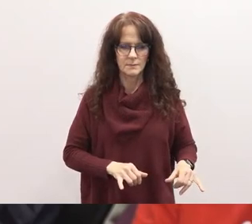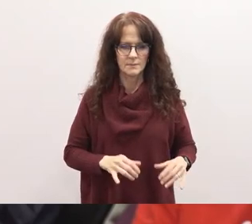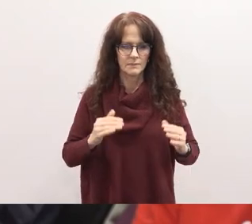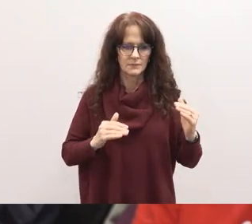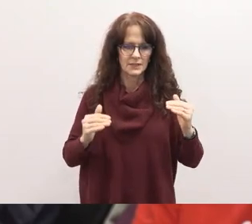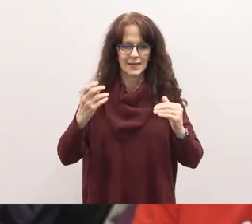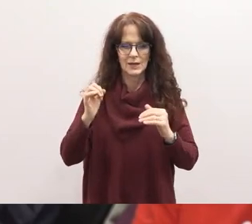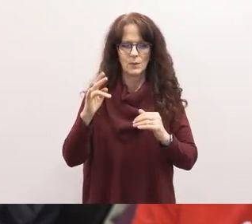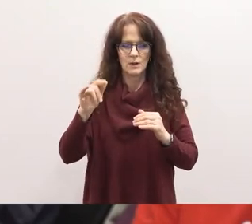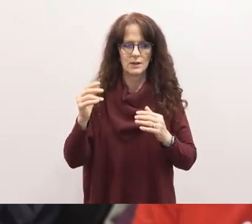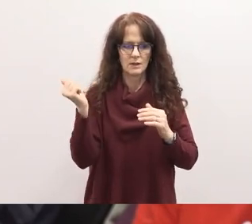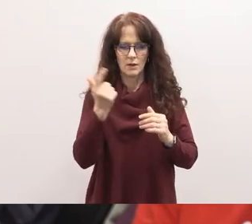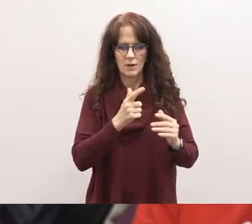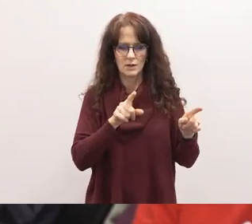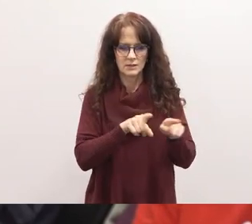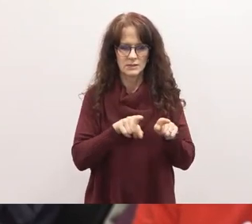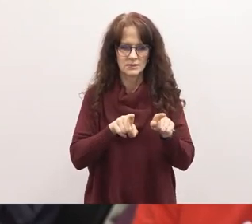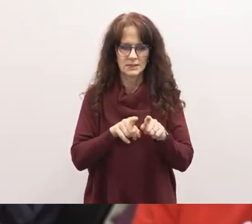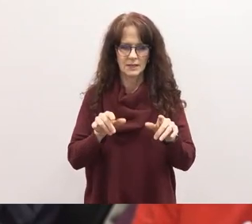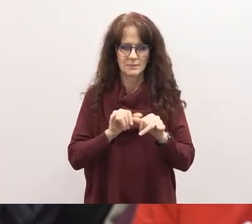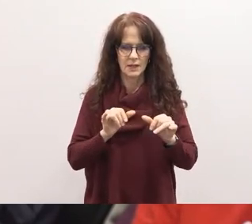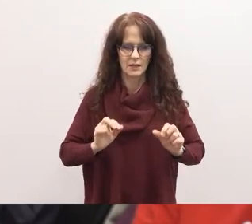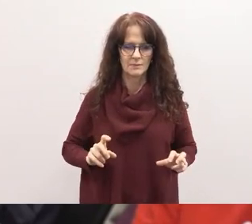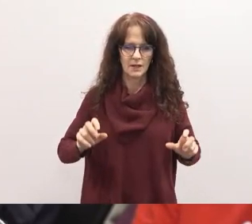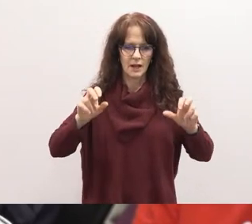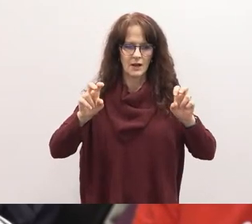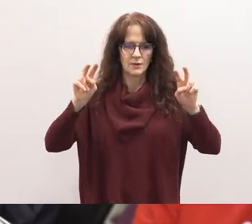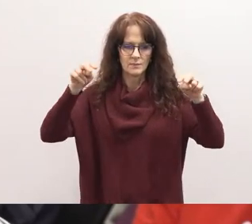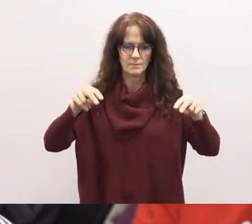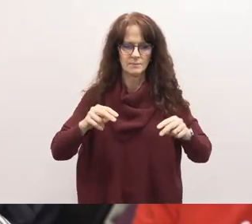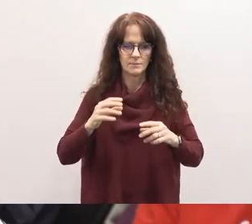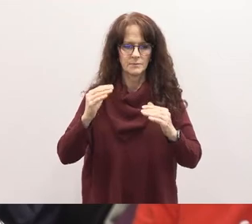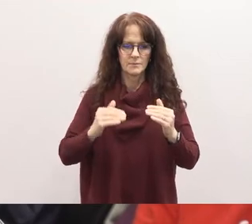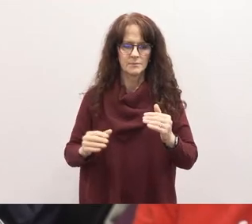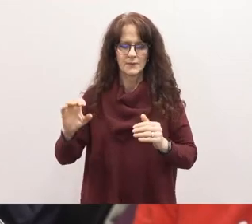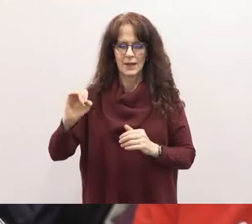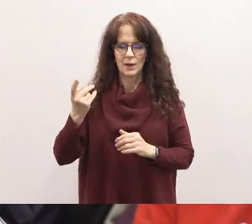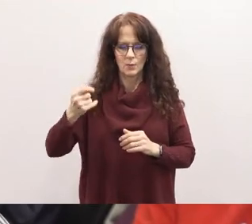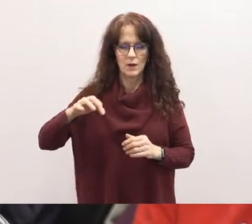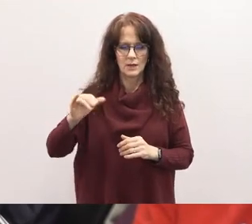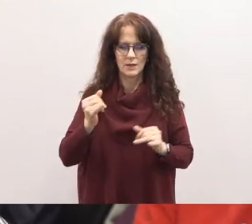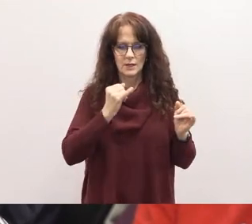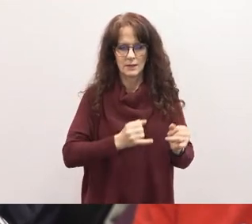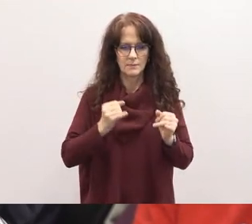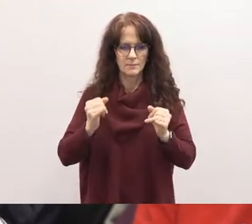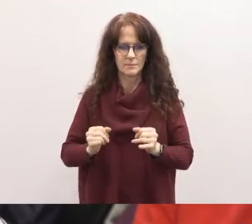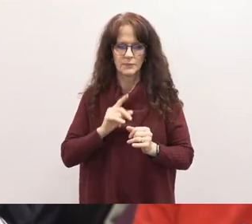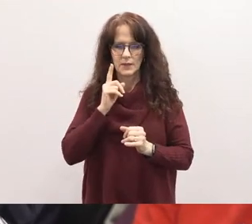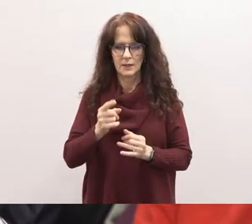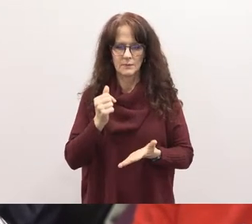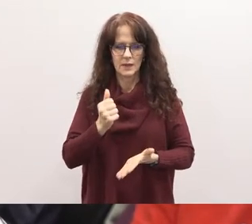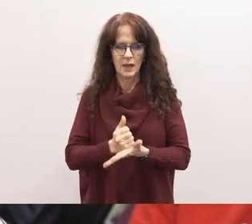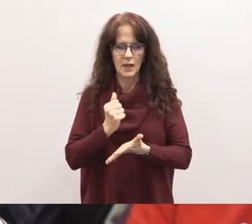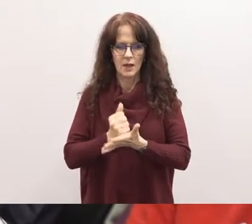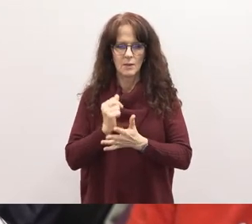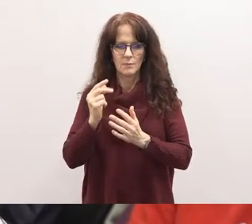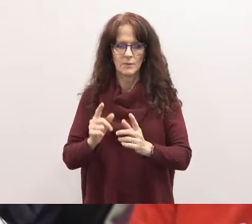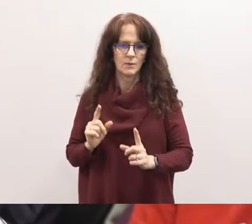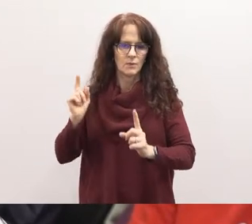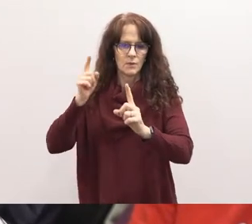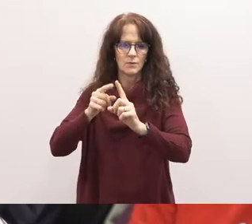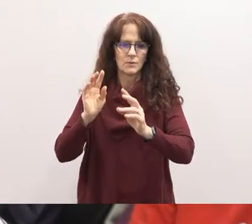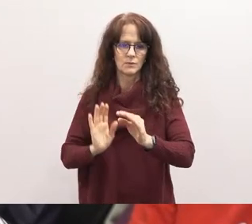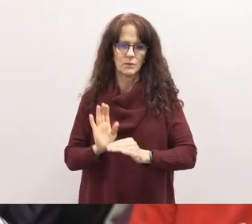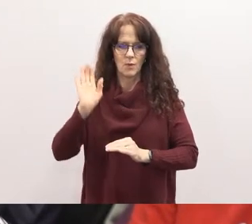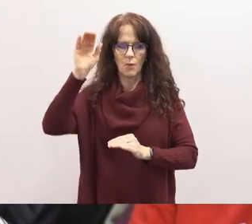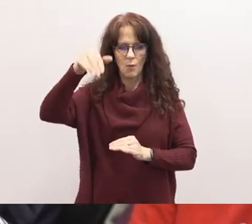equality is when everyone gets the same size ladder. Equity is when each individual gets a ladder that will actually help them reach the goal of looking over